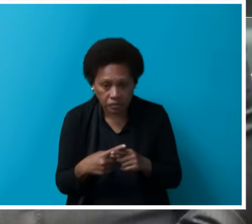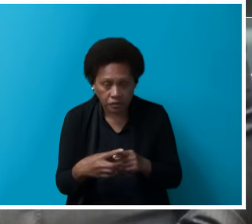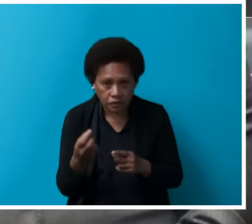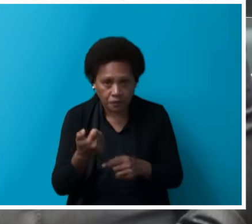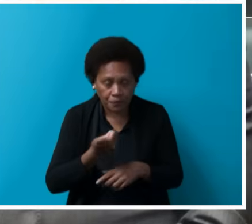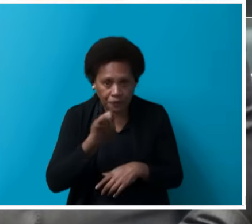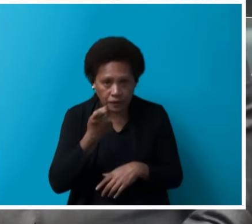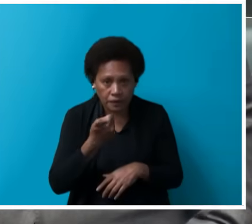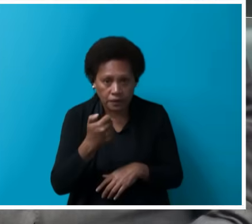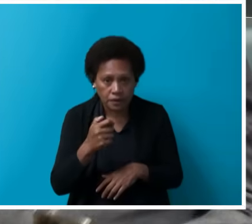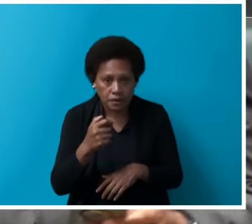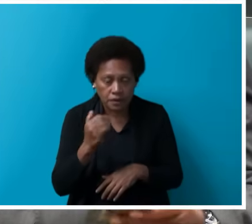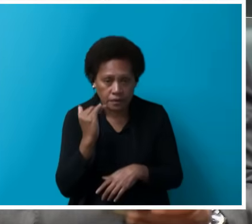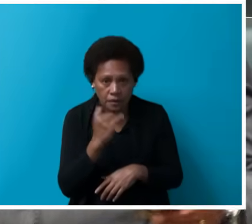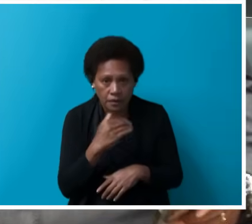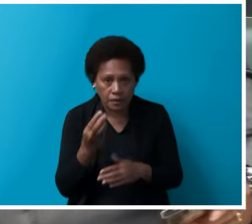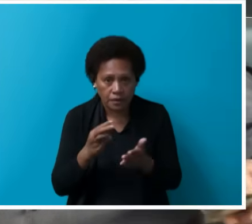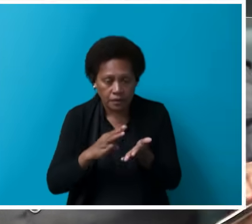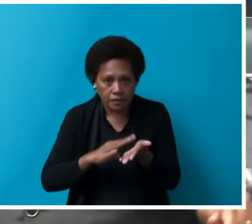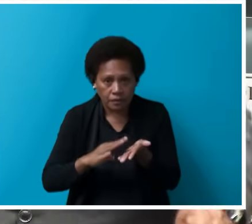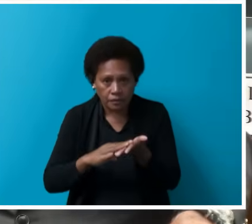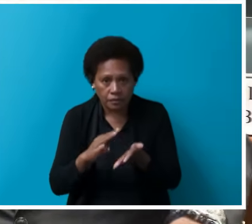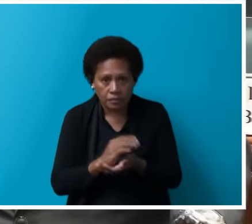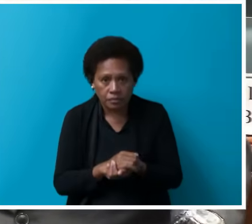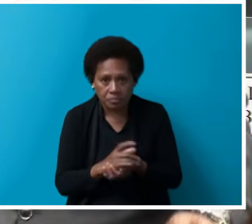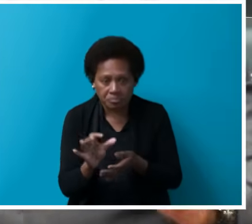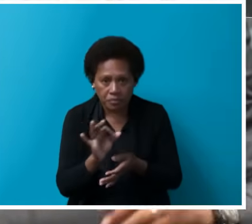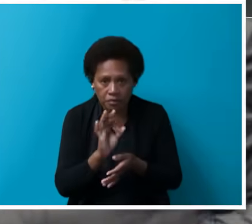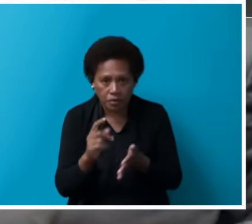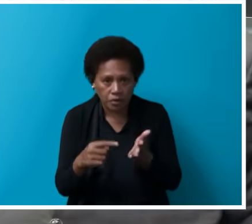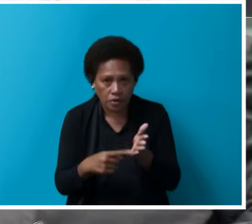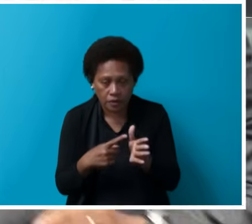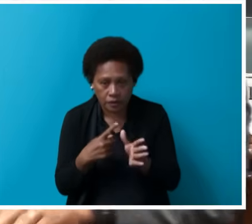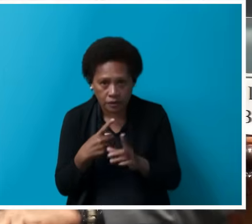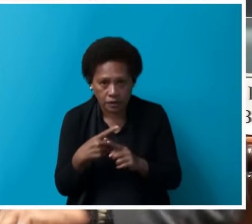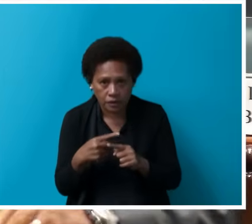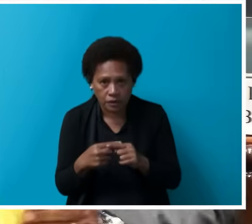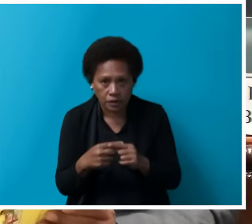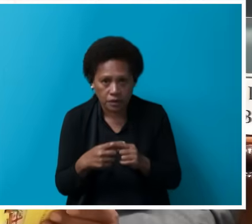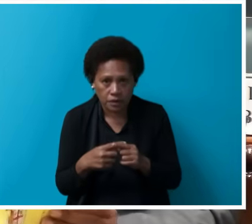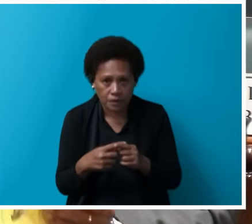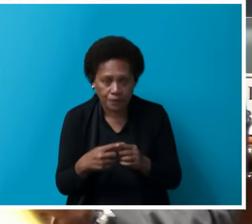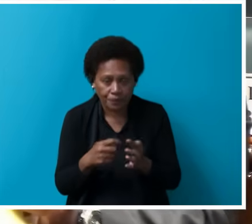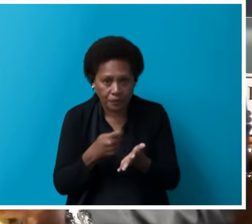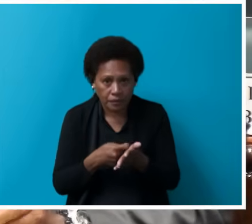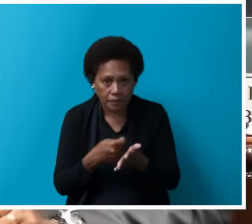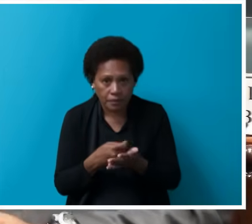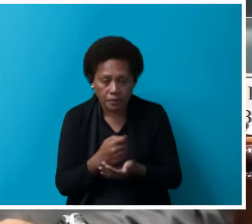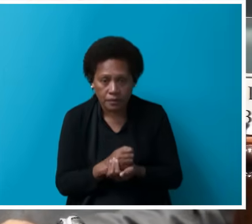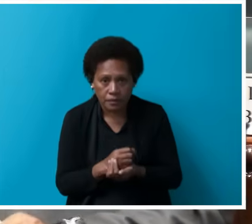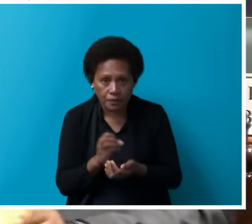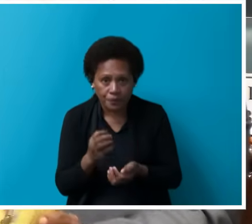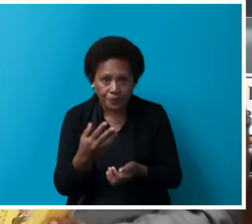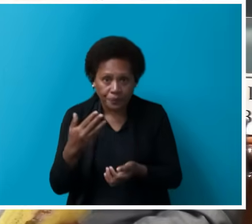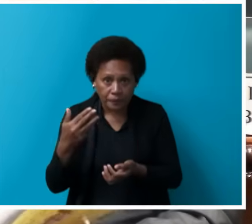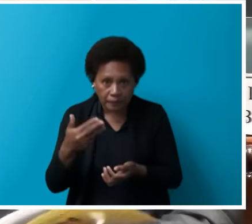million, 17%, and non-tax revenues fall short of 460 million. There was no COVID in